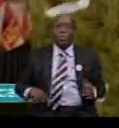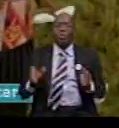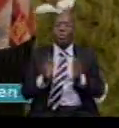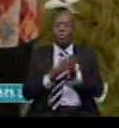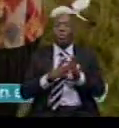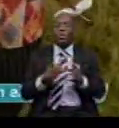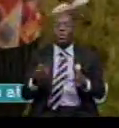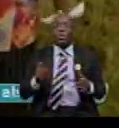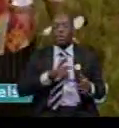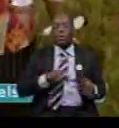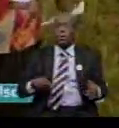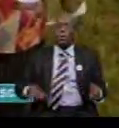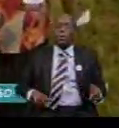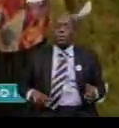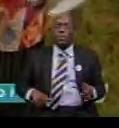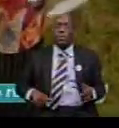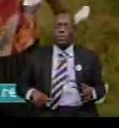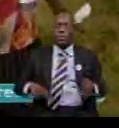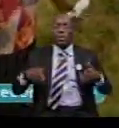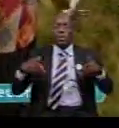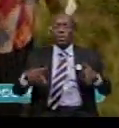The crushes are dropped.